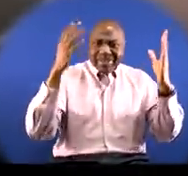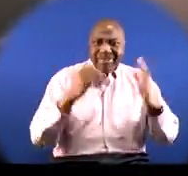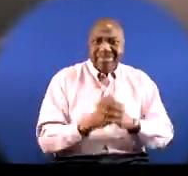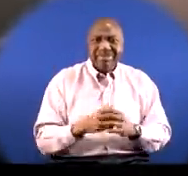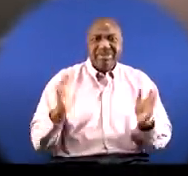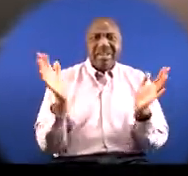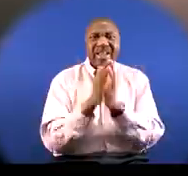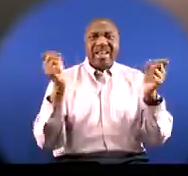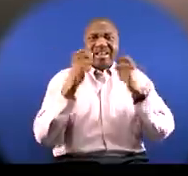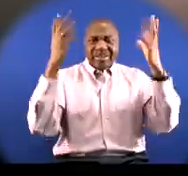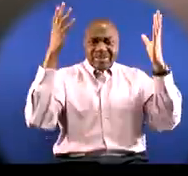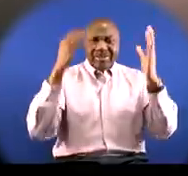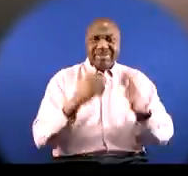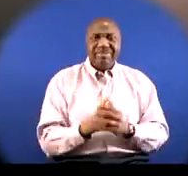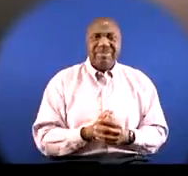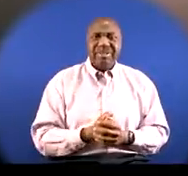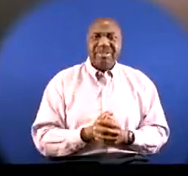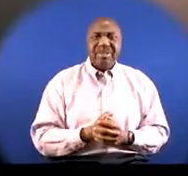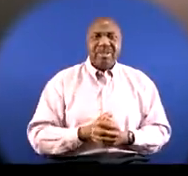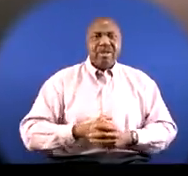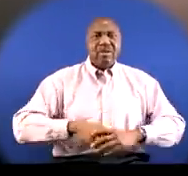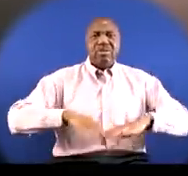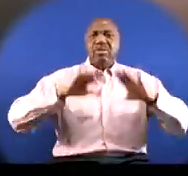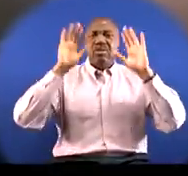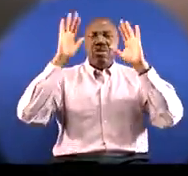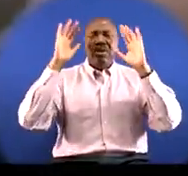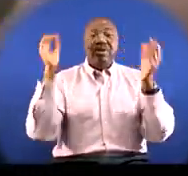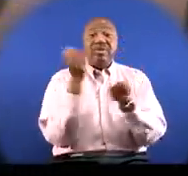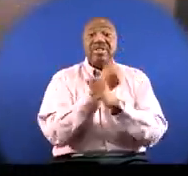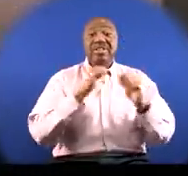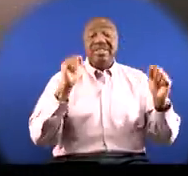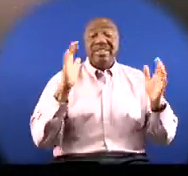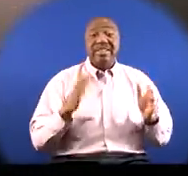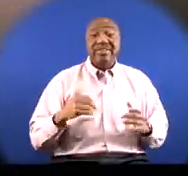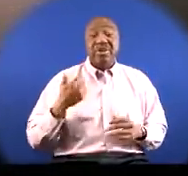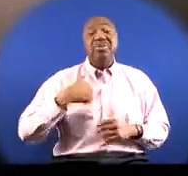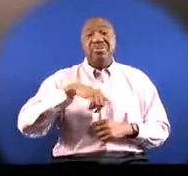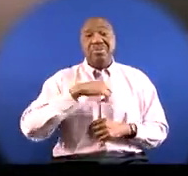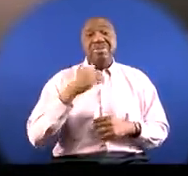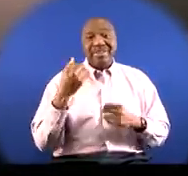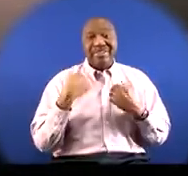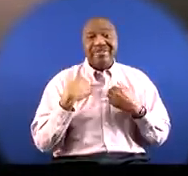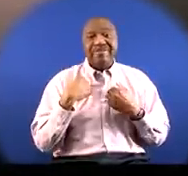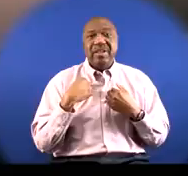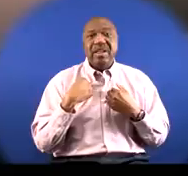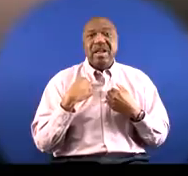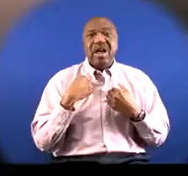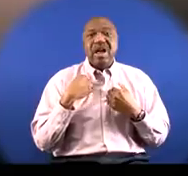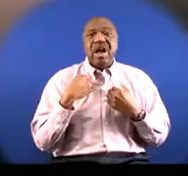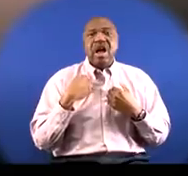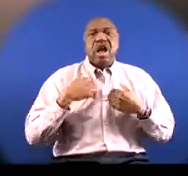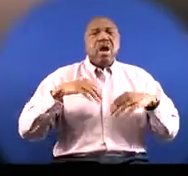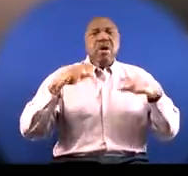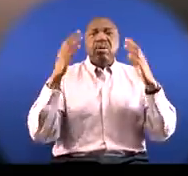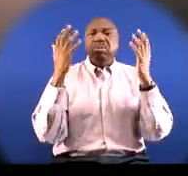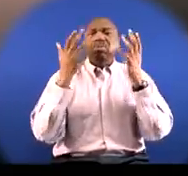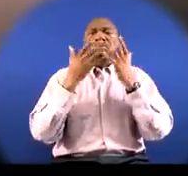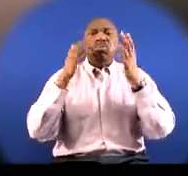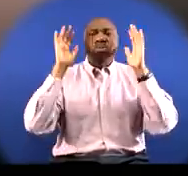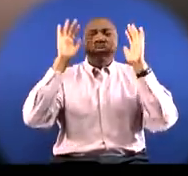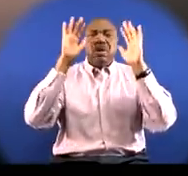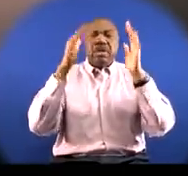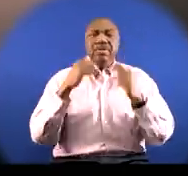hallelujah, hallelujah. What a wonderful Savior we have. I said, what a wonderful Savior we